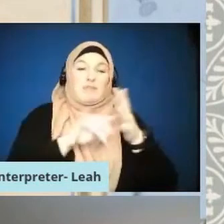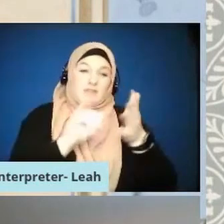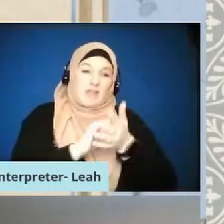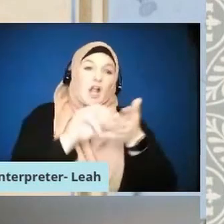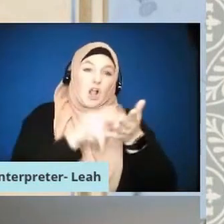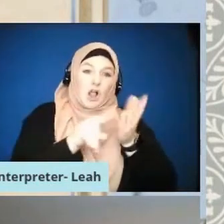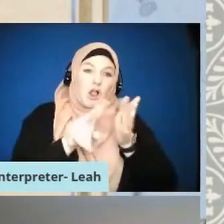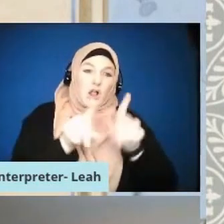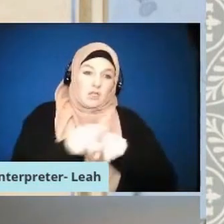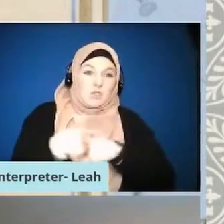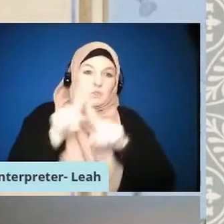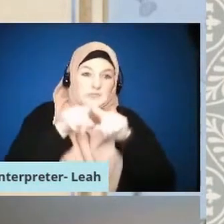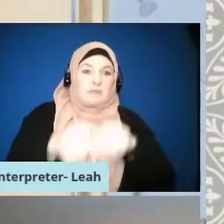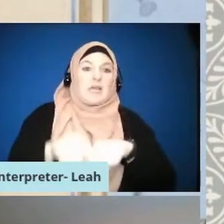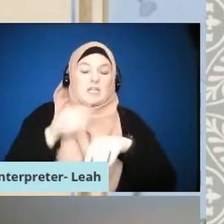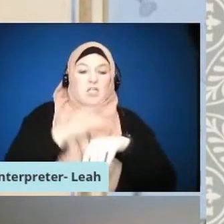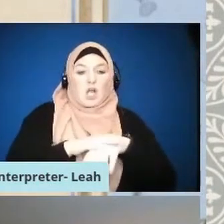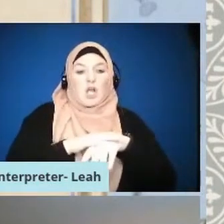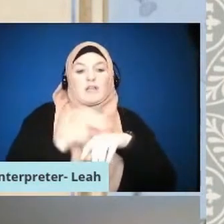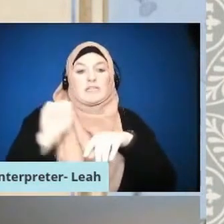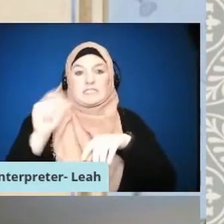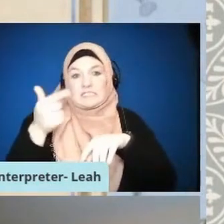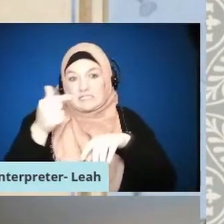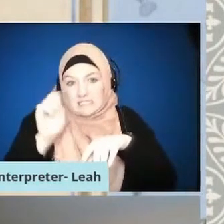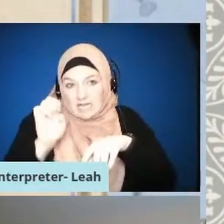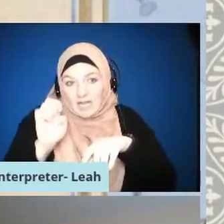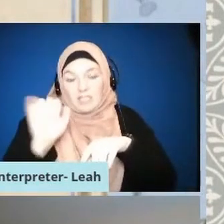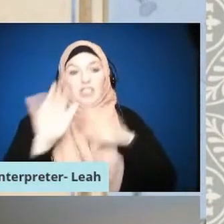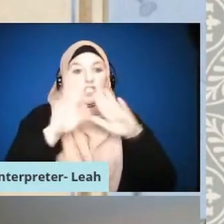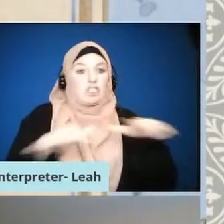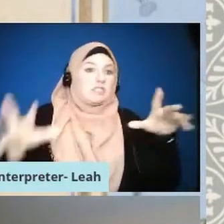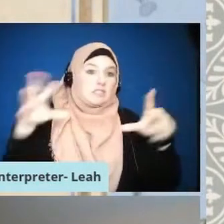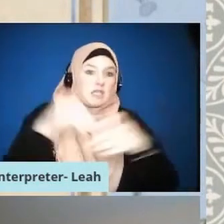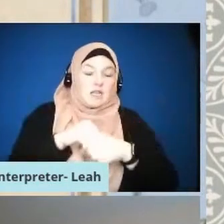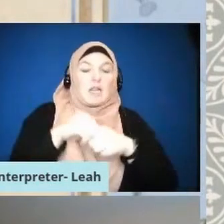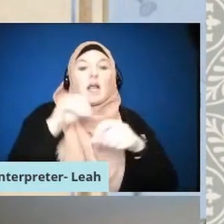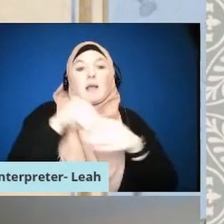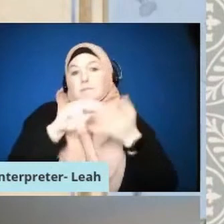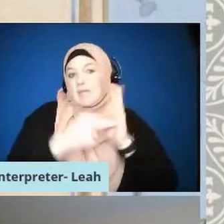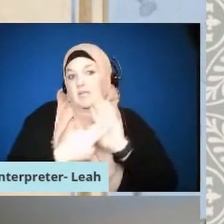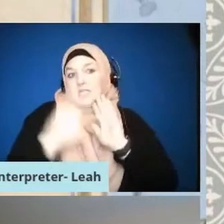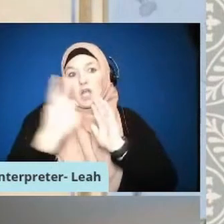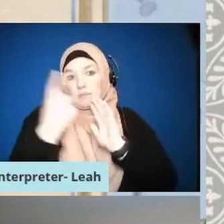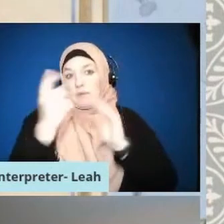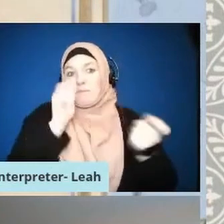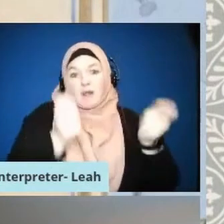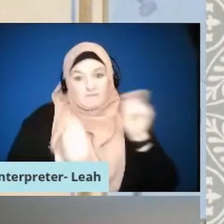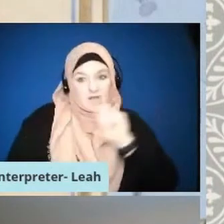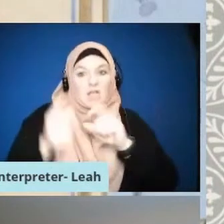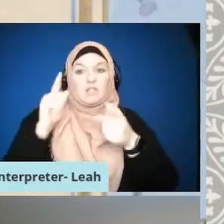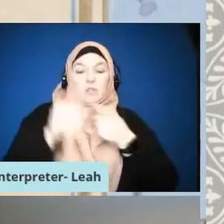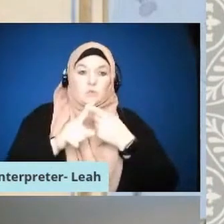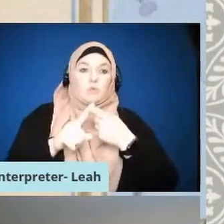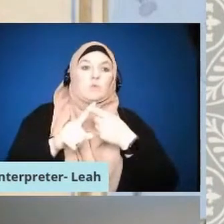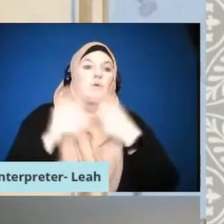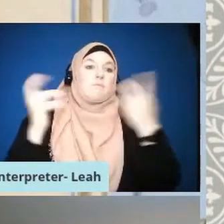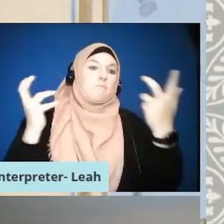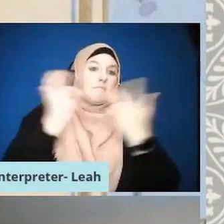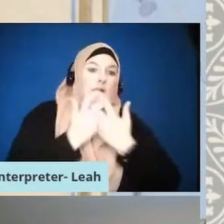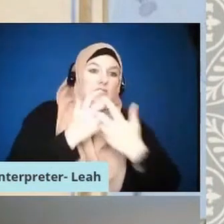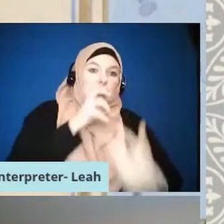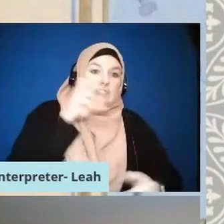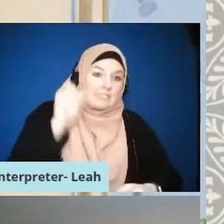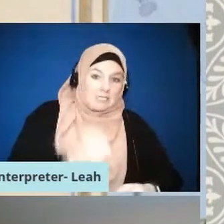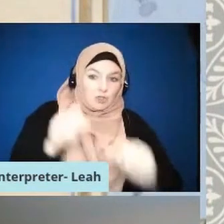also depend on the stage that the child is in, so it's always needs to be modified to match the